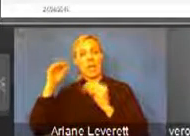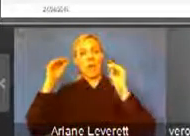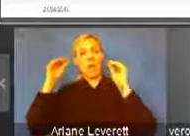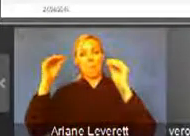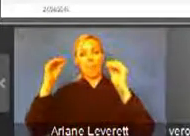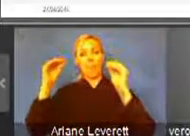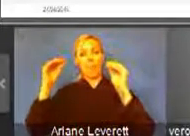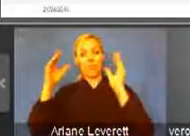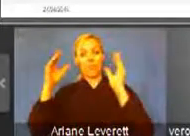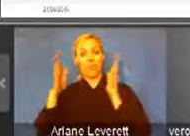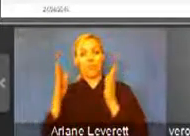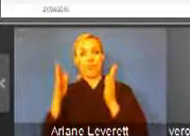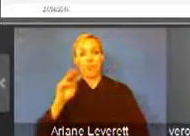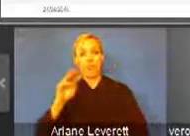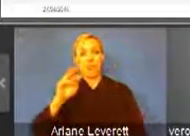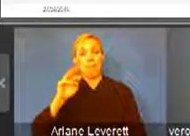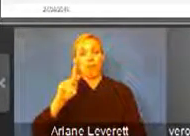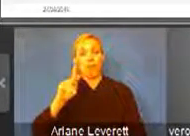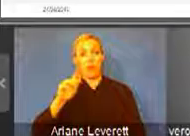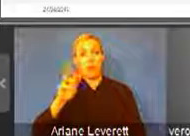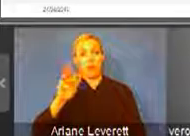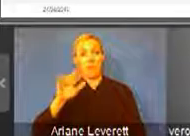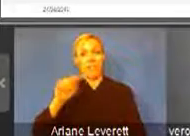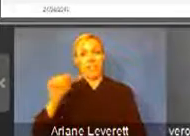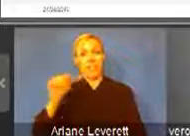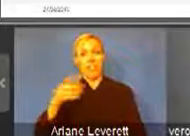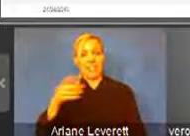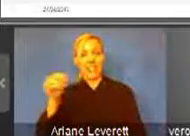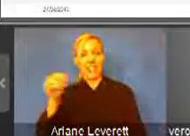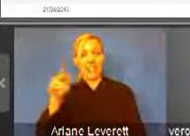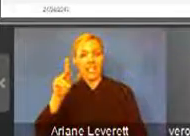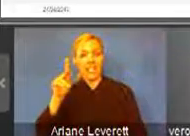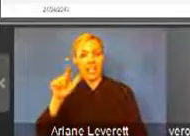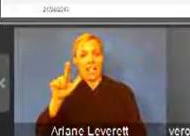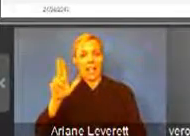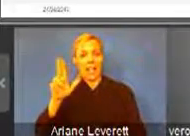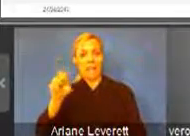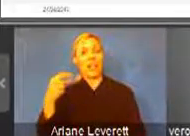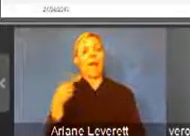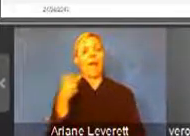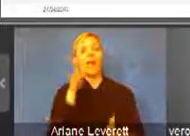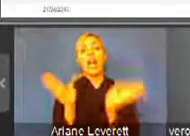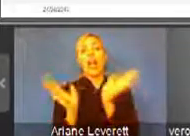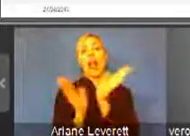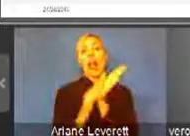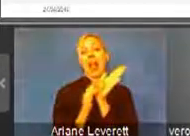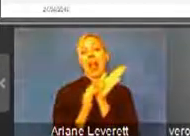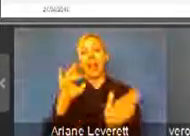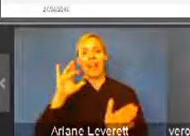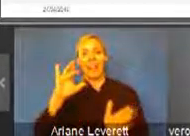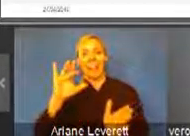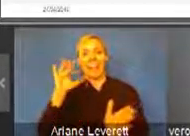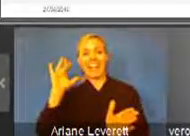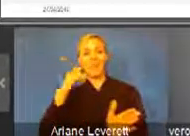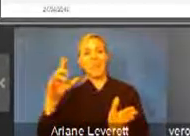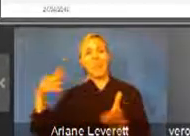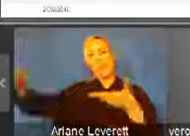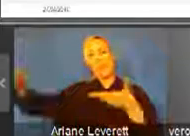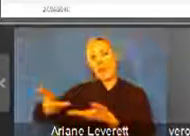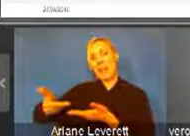Jahn, and I will virtually clap my hands in order to welcome them. Thank you.